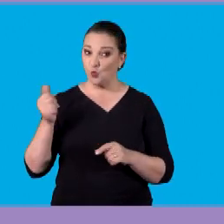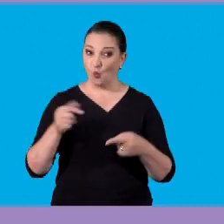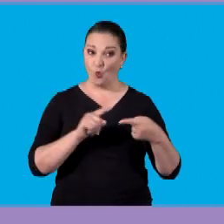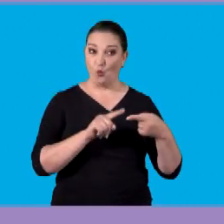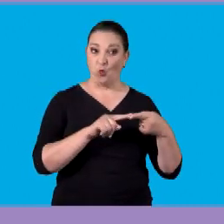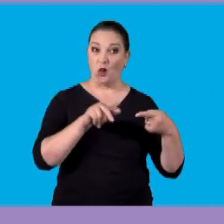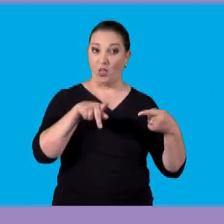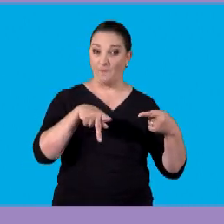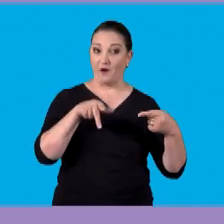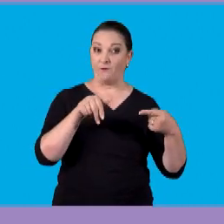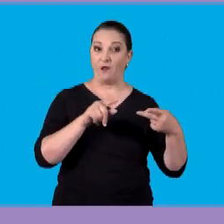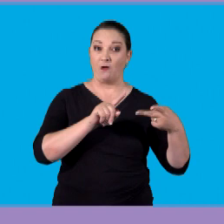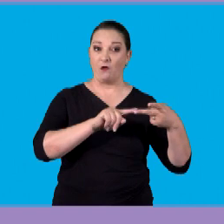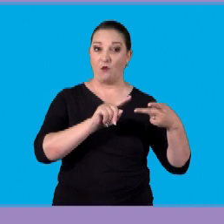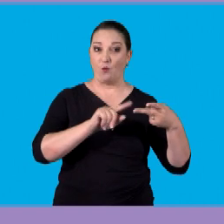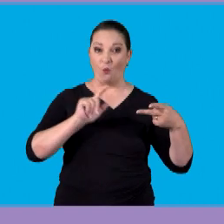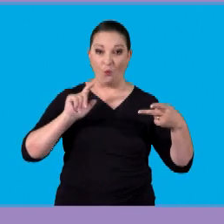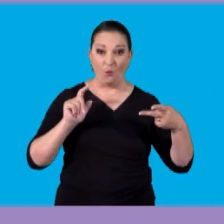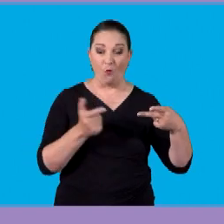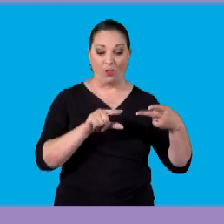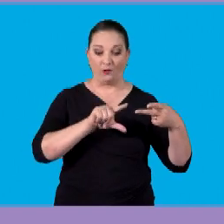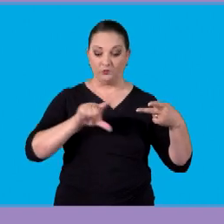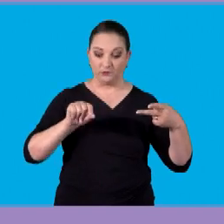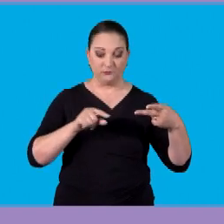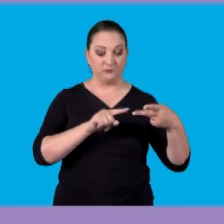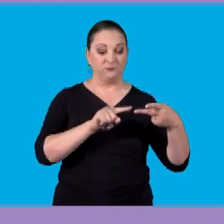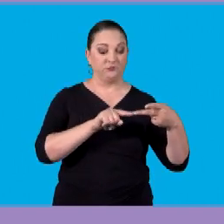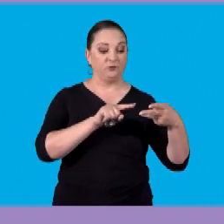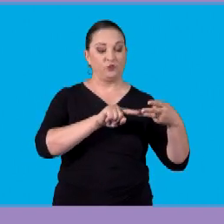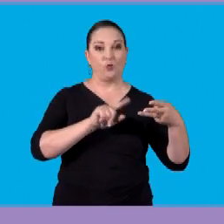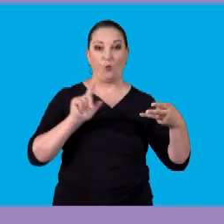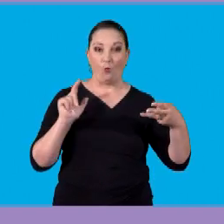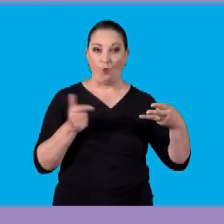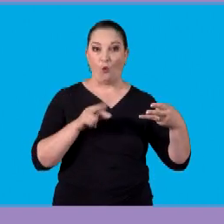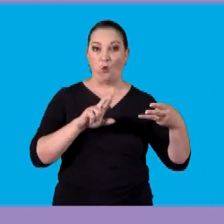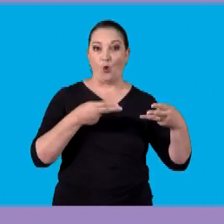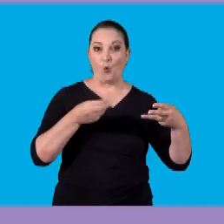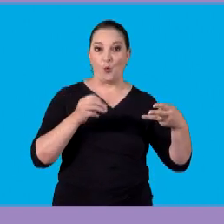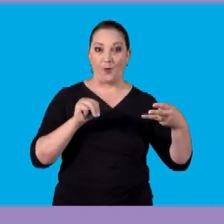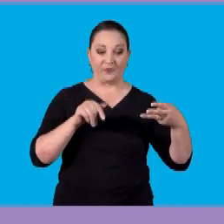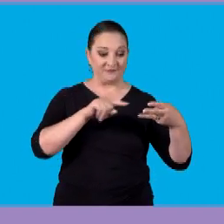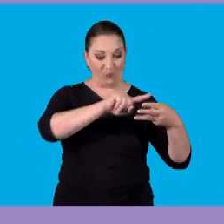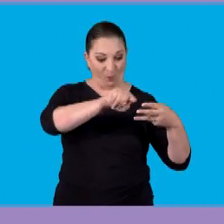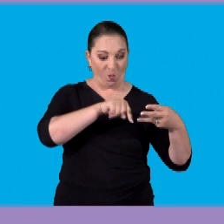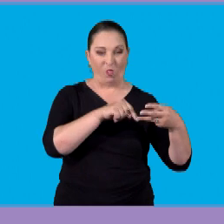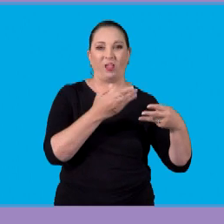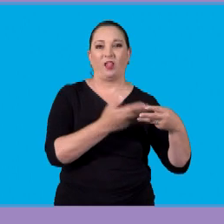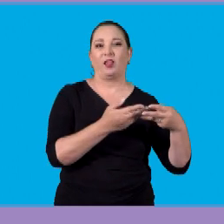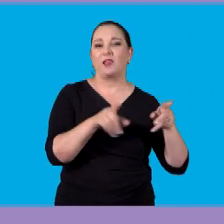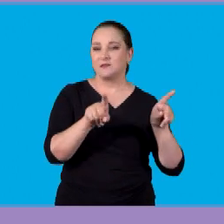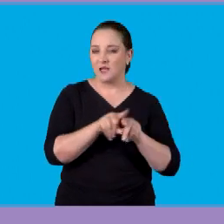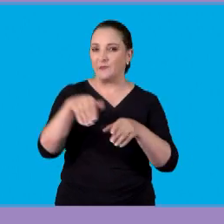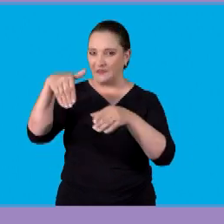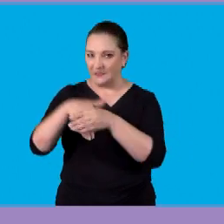a rectangle apply to a square, and all the properties of a rhombus apply to a